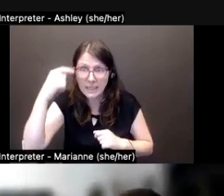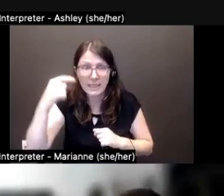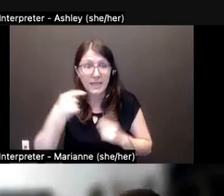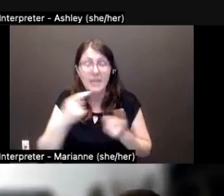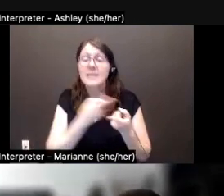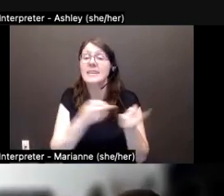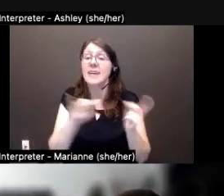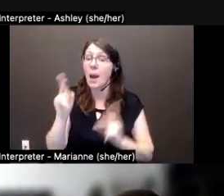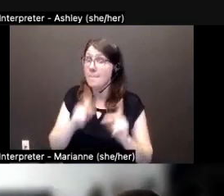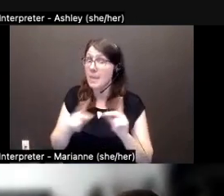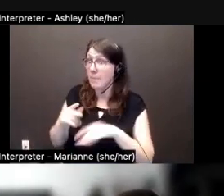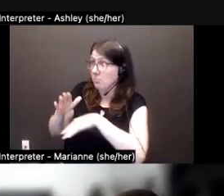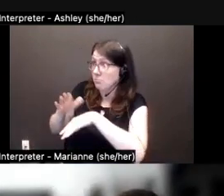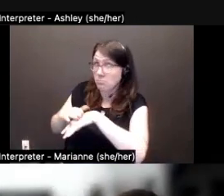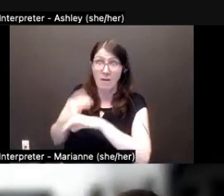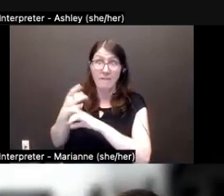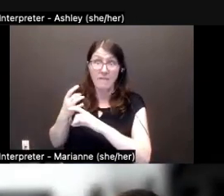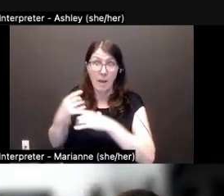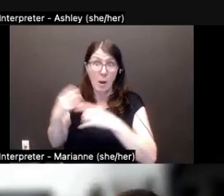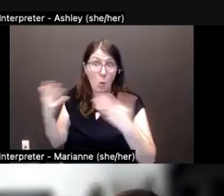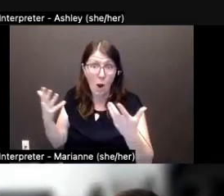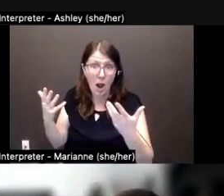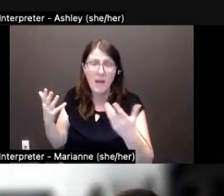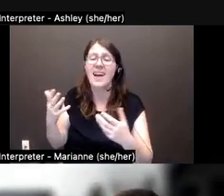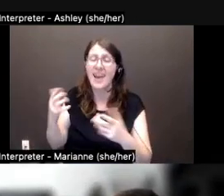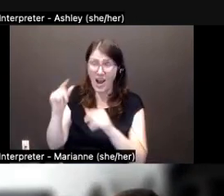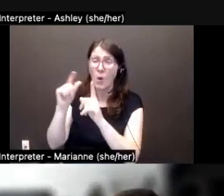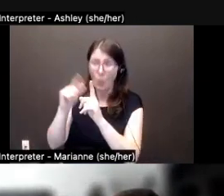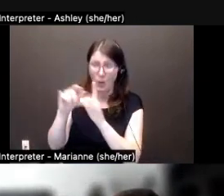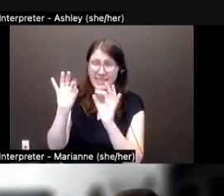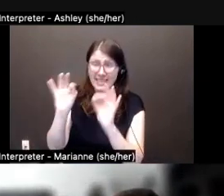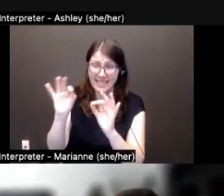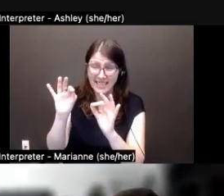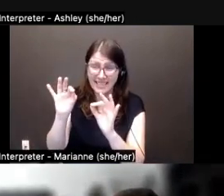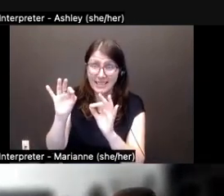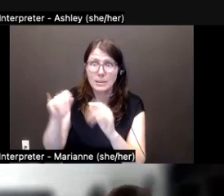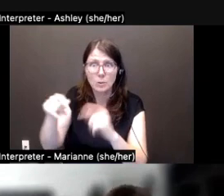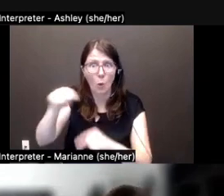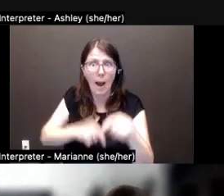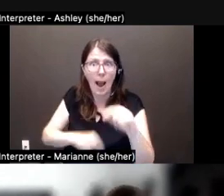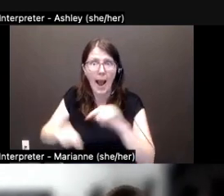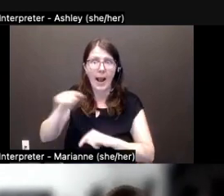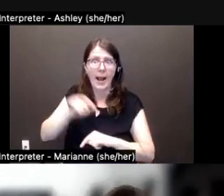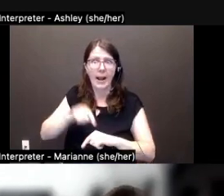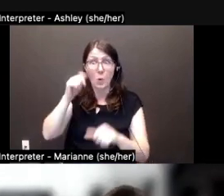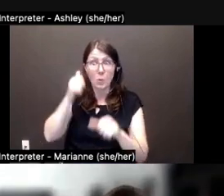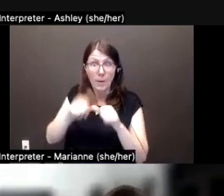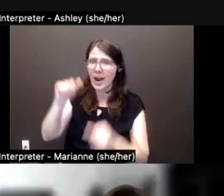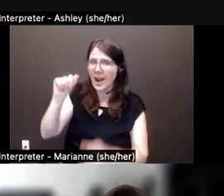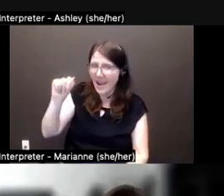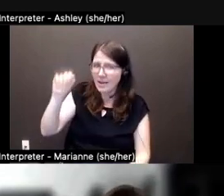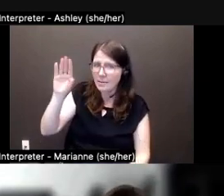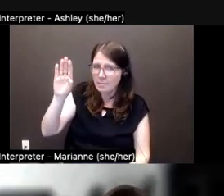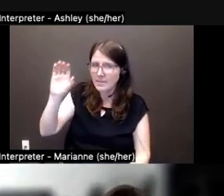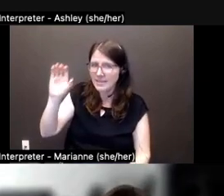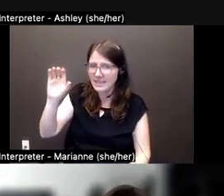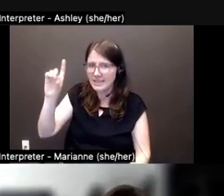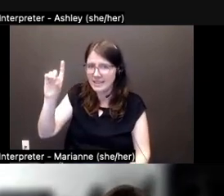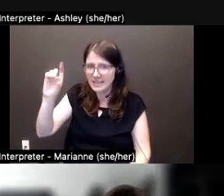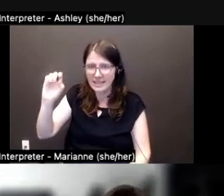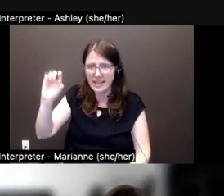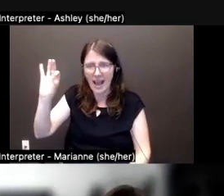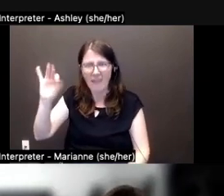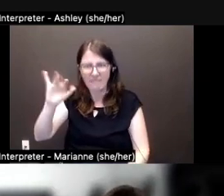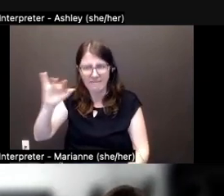And also, again, with my experience with the first set of videos, I used a template.